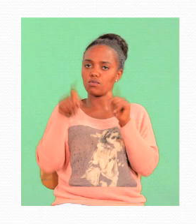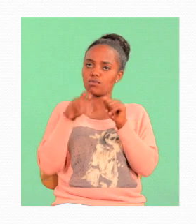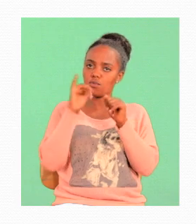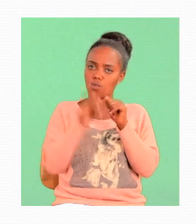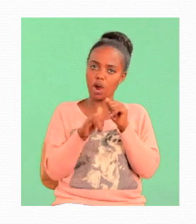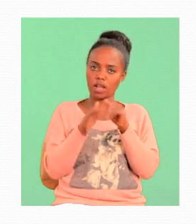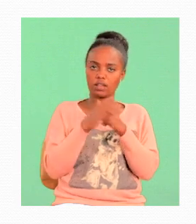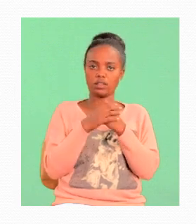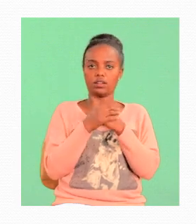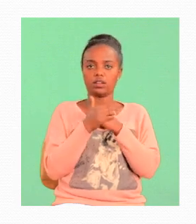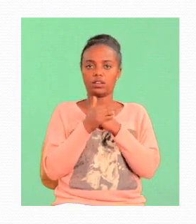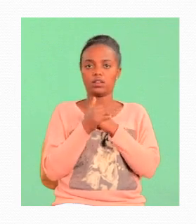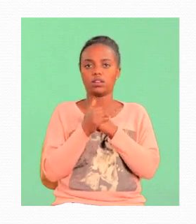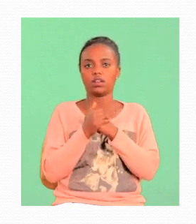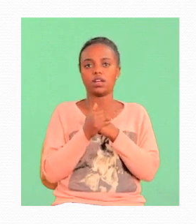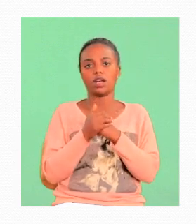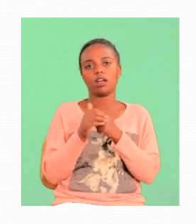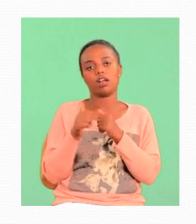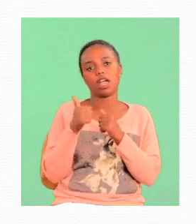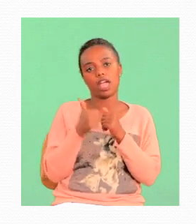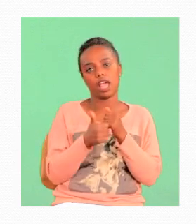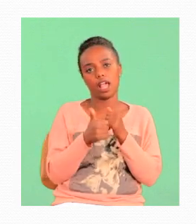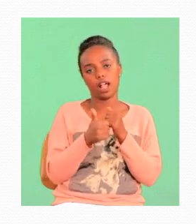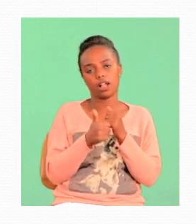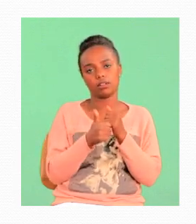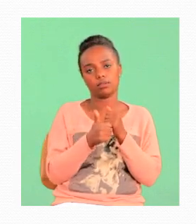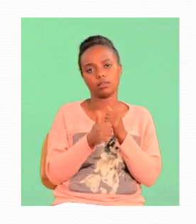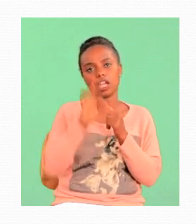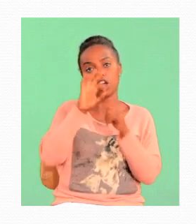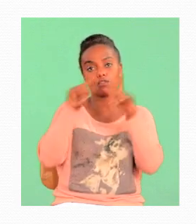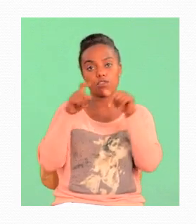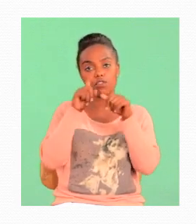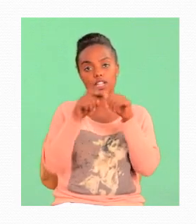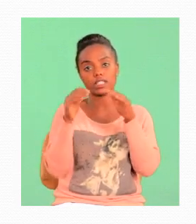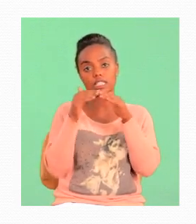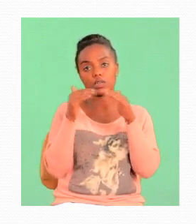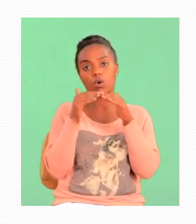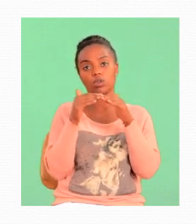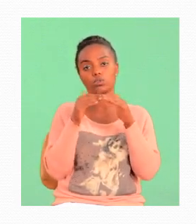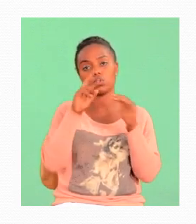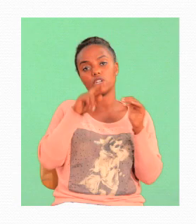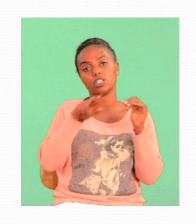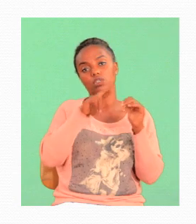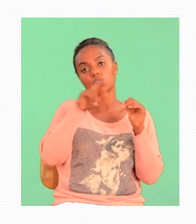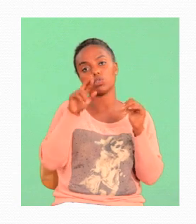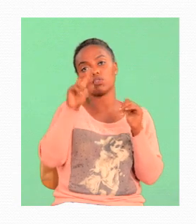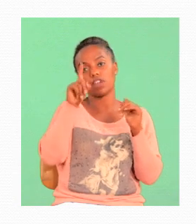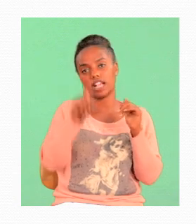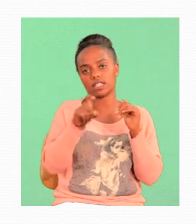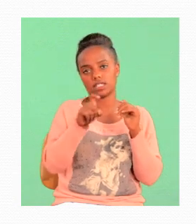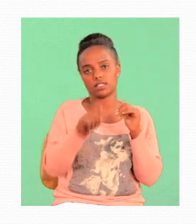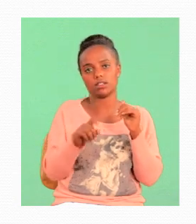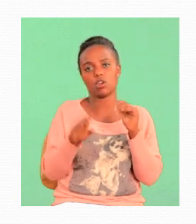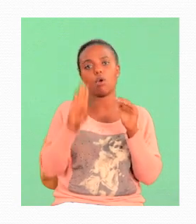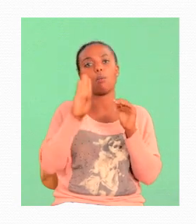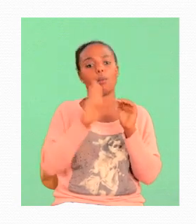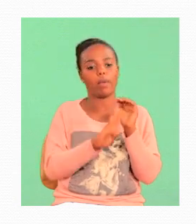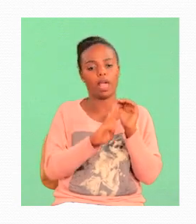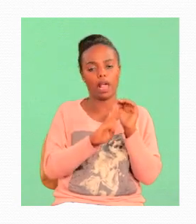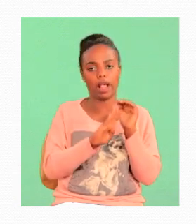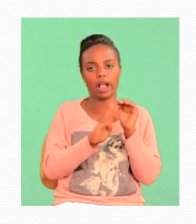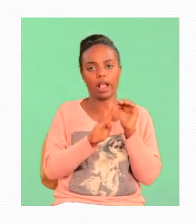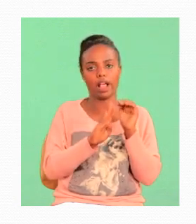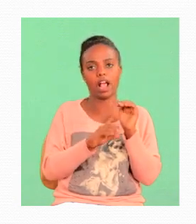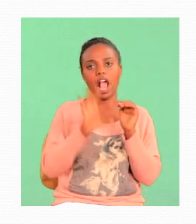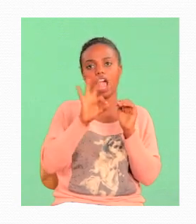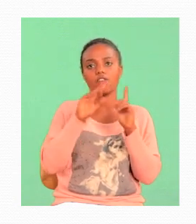y. A, f of x is equal to the square root of x. B,